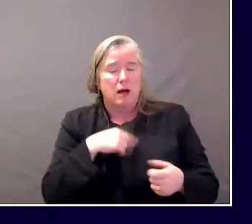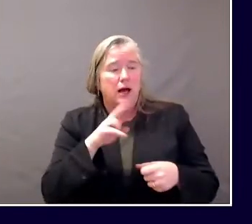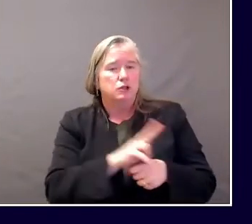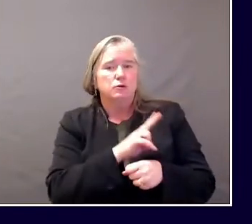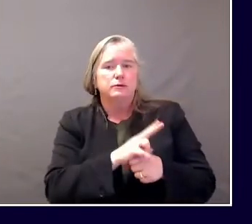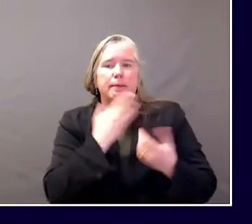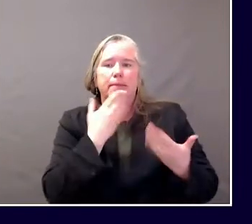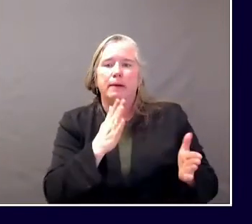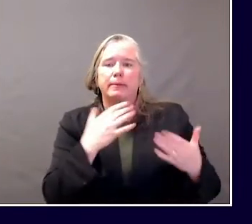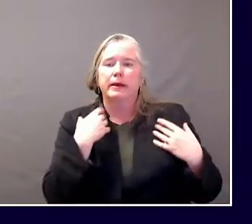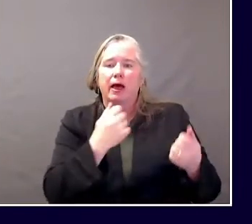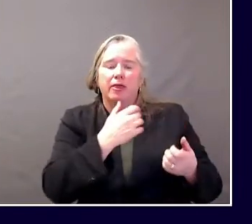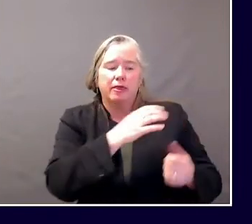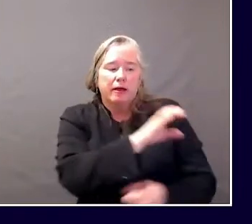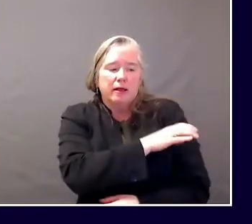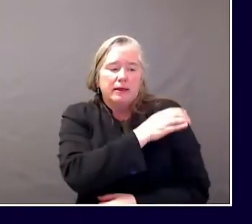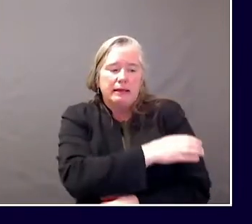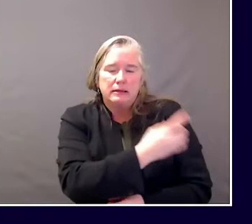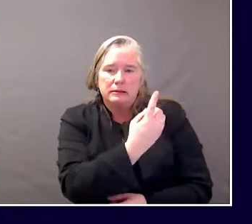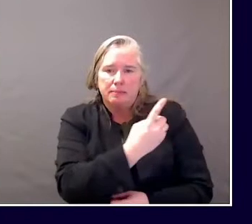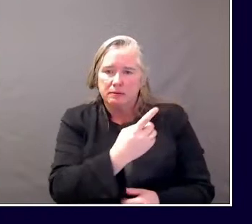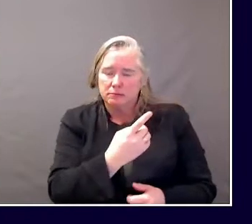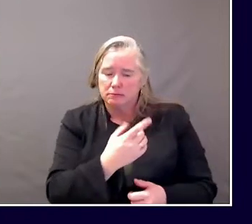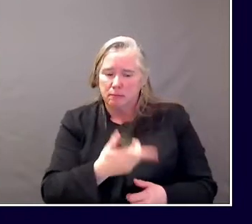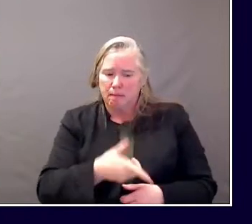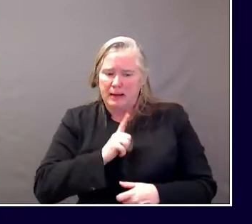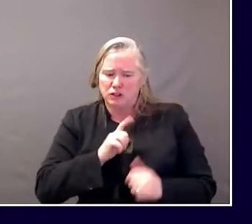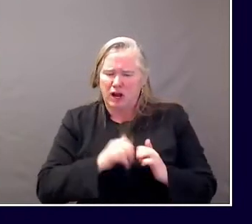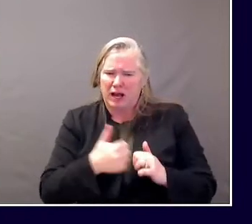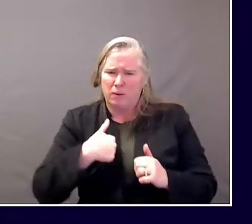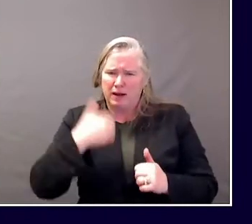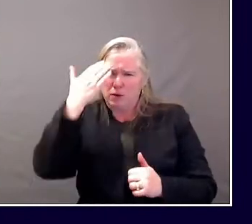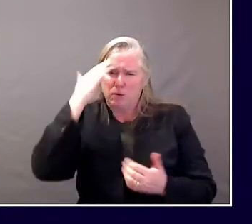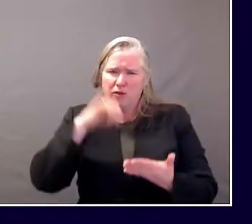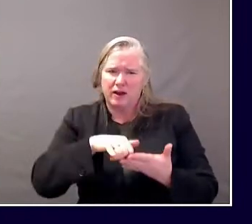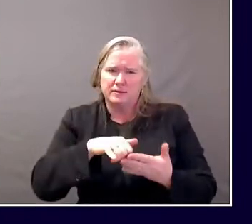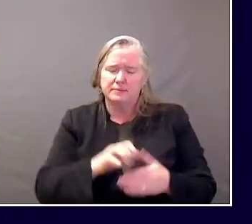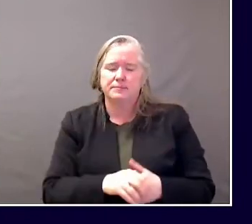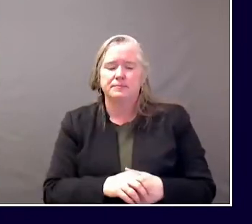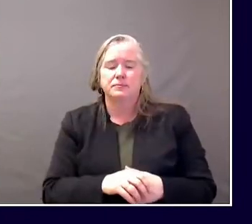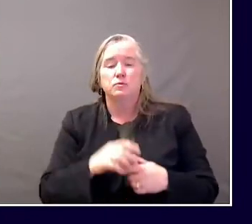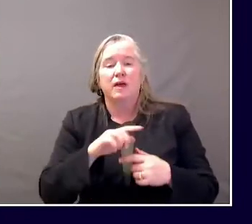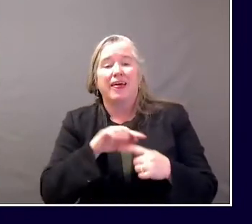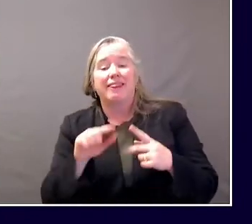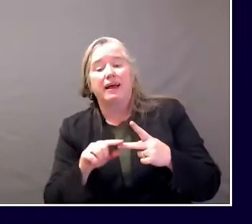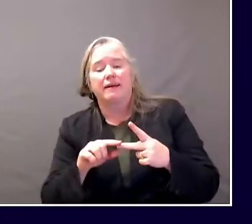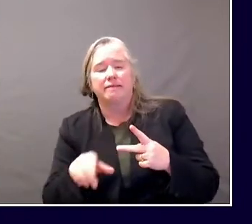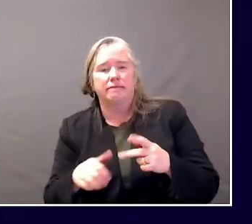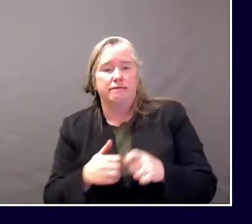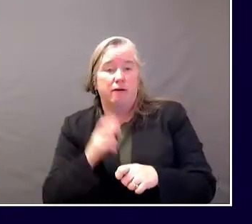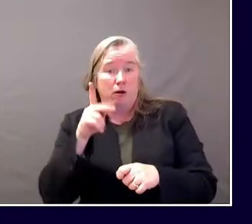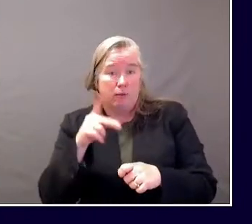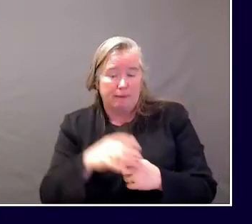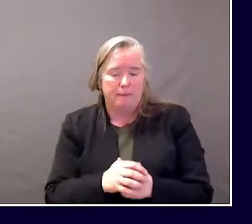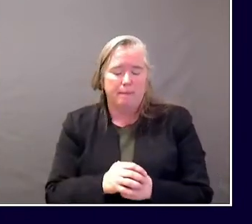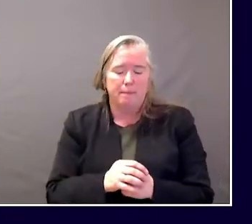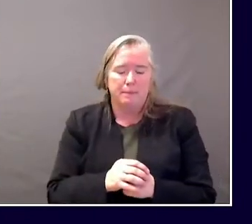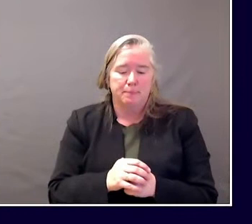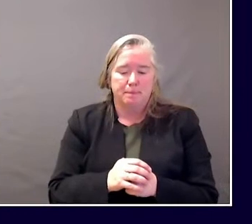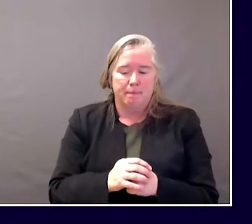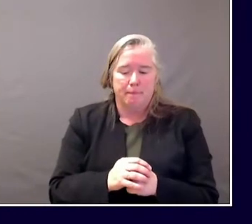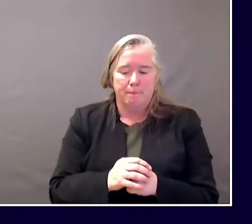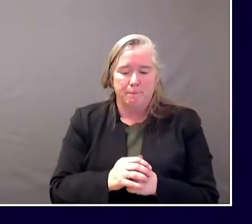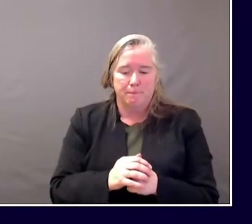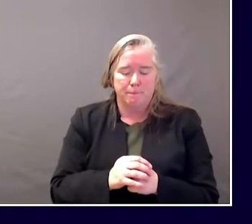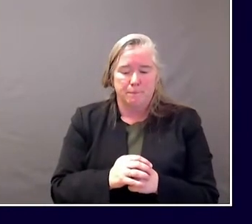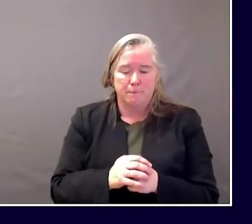something. How will you know it's your turn? And secondarily, that sort of leads me to a next question is, this may now be a difficult time,